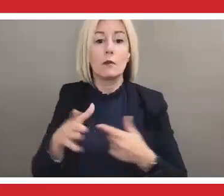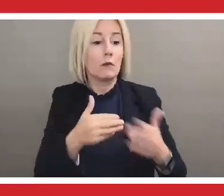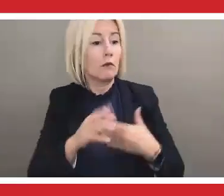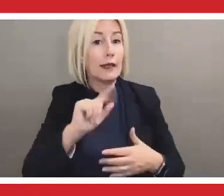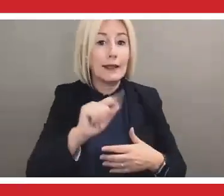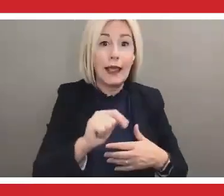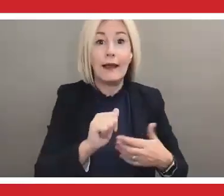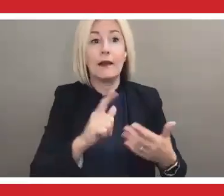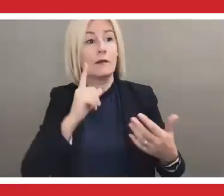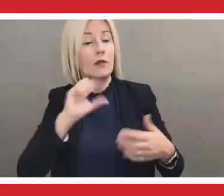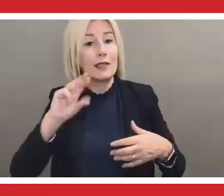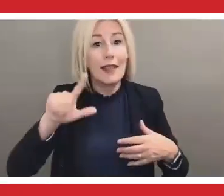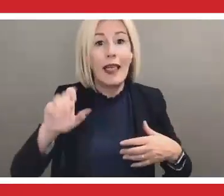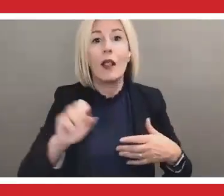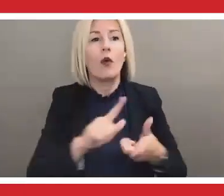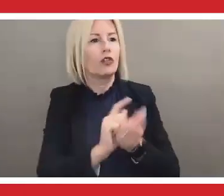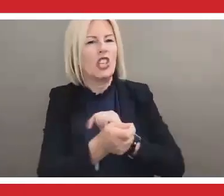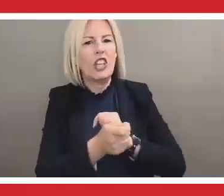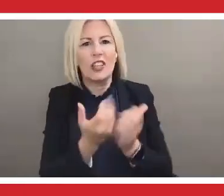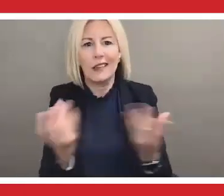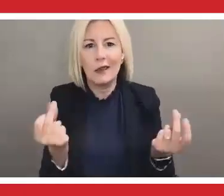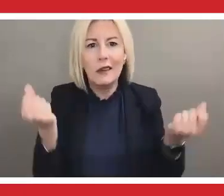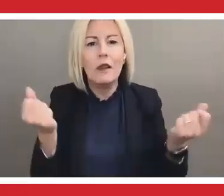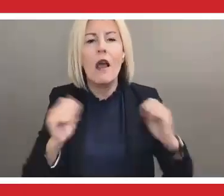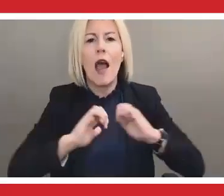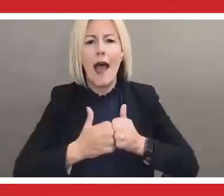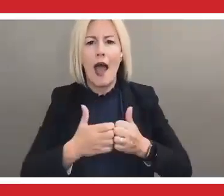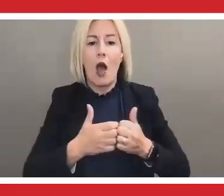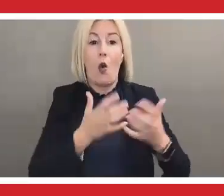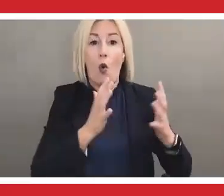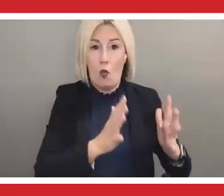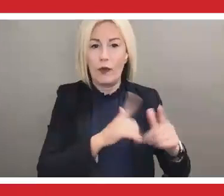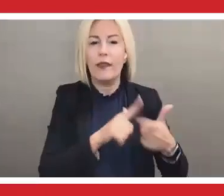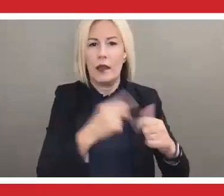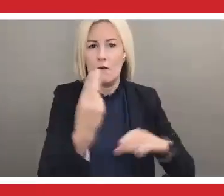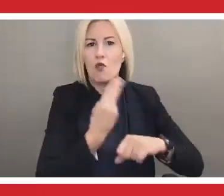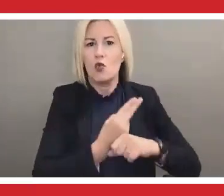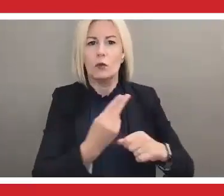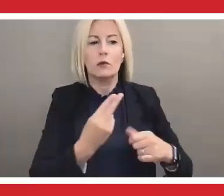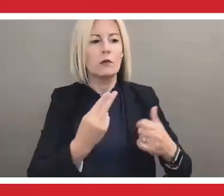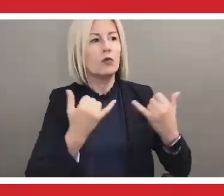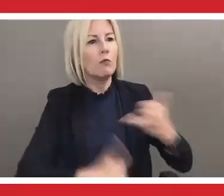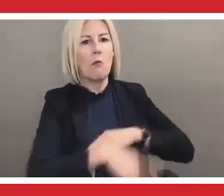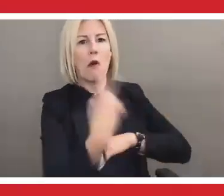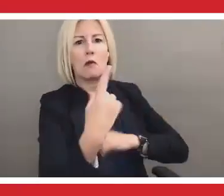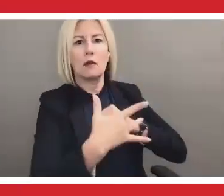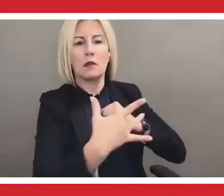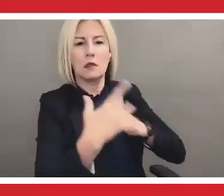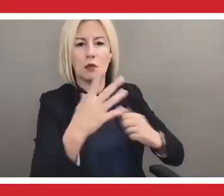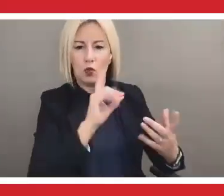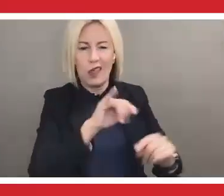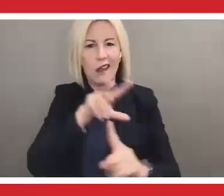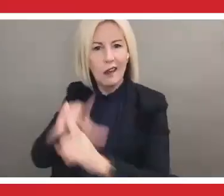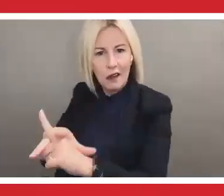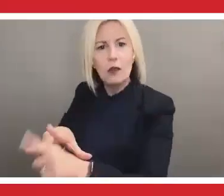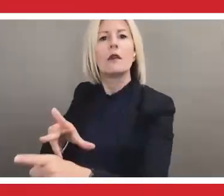or changing things quite quickly? And how do we then use modern technology to do that, to achieve a better outcome for the